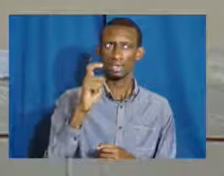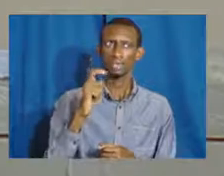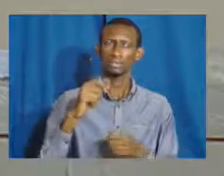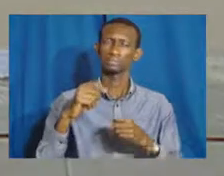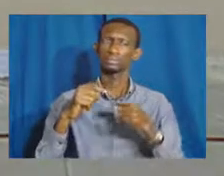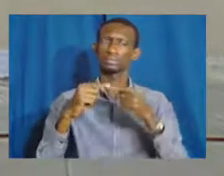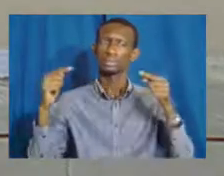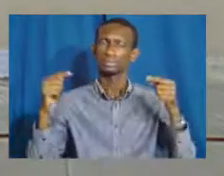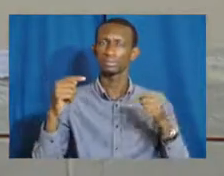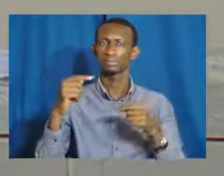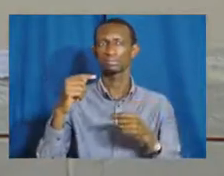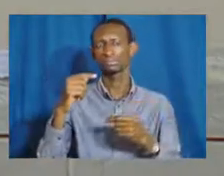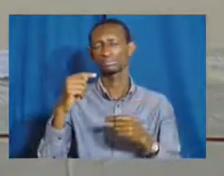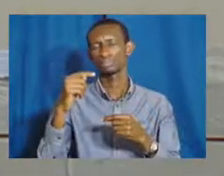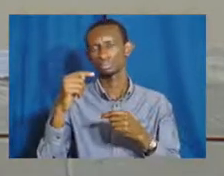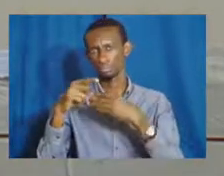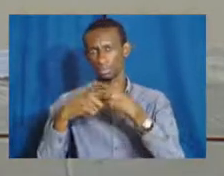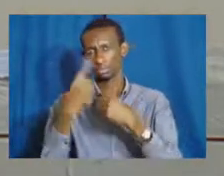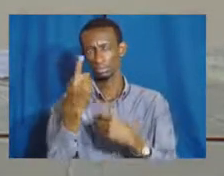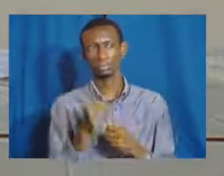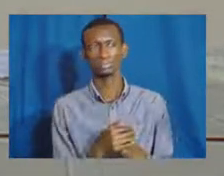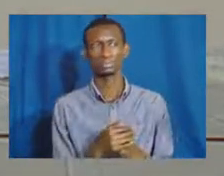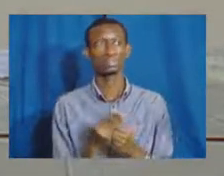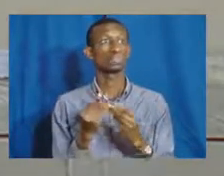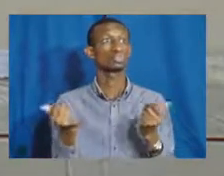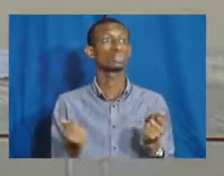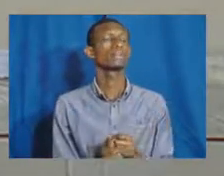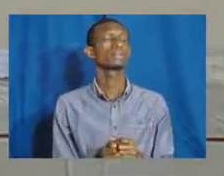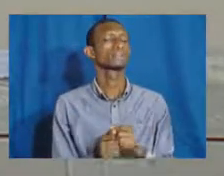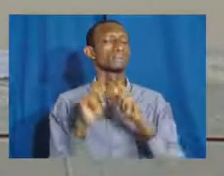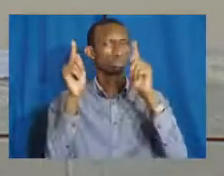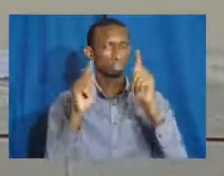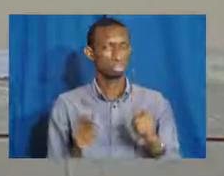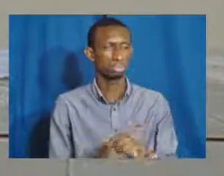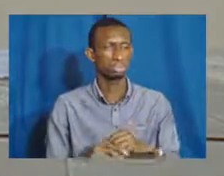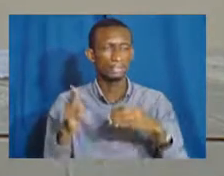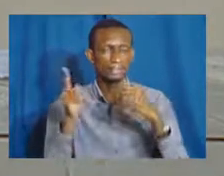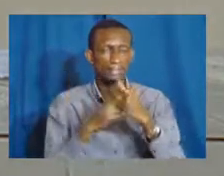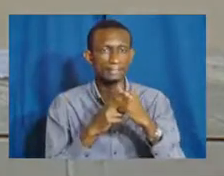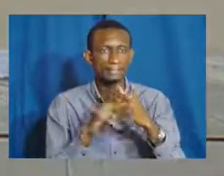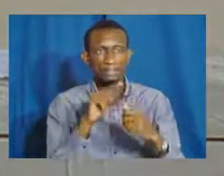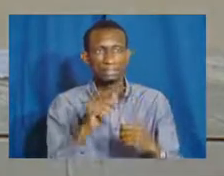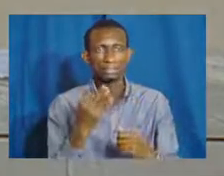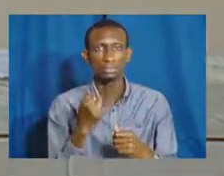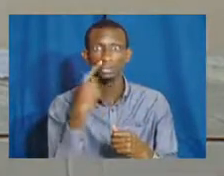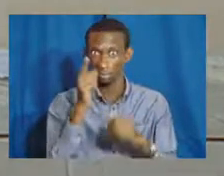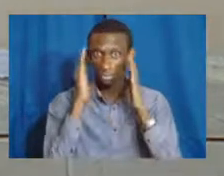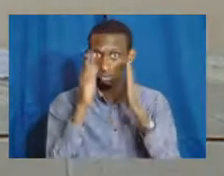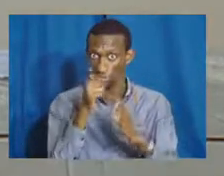minus 1. And the set of solution is 7 divided by 3. Are we